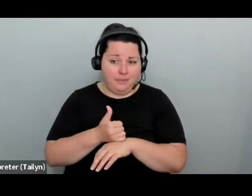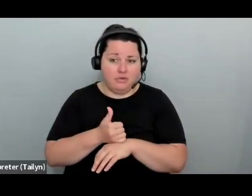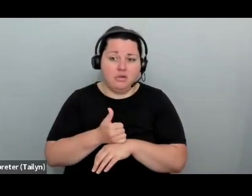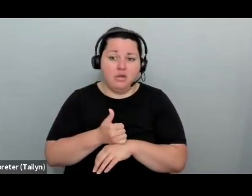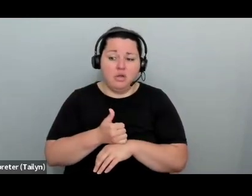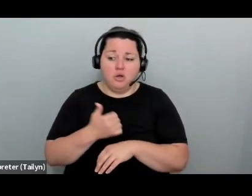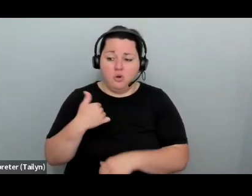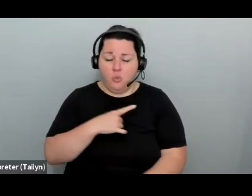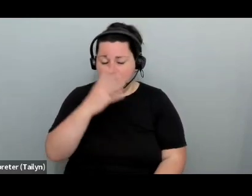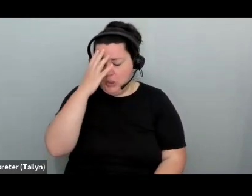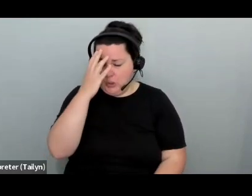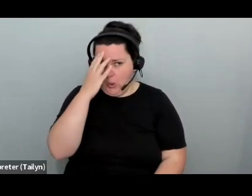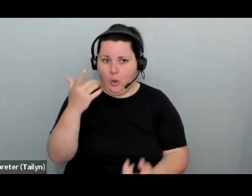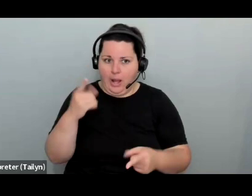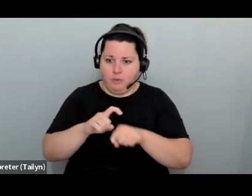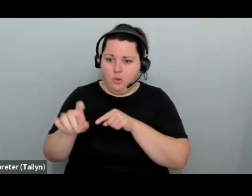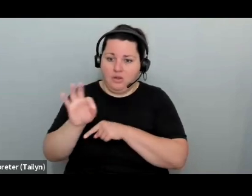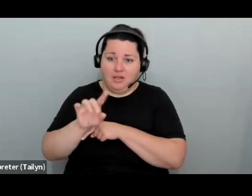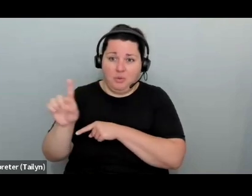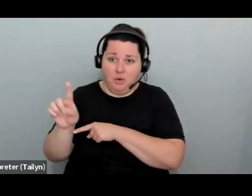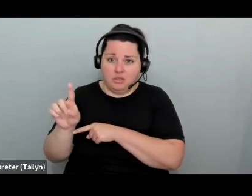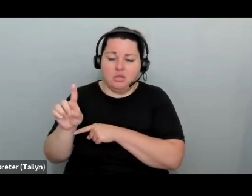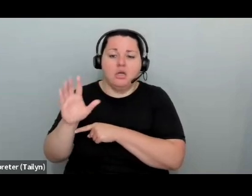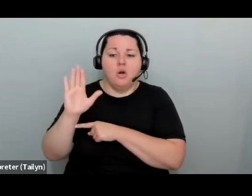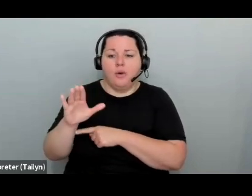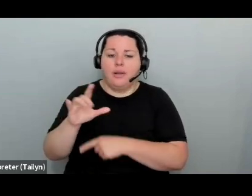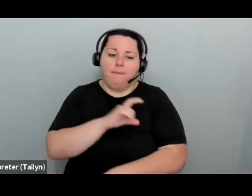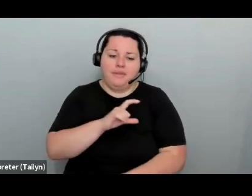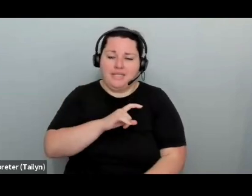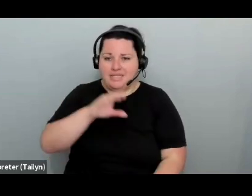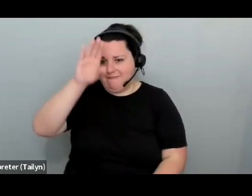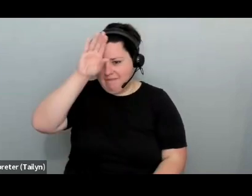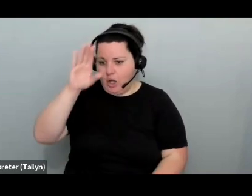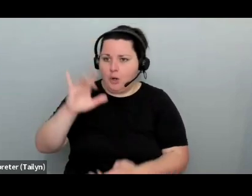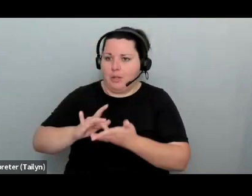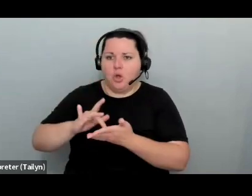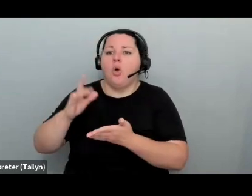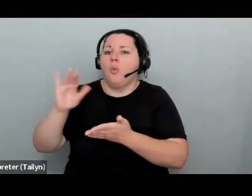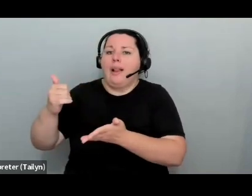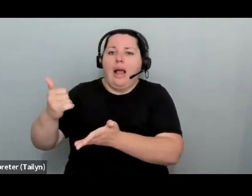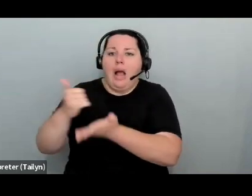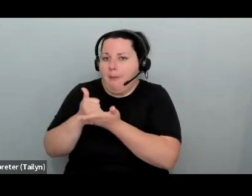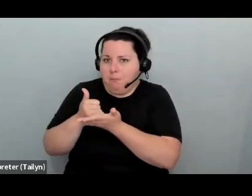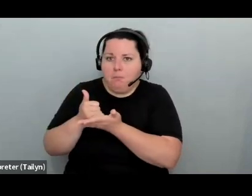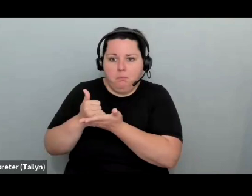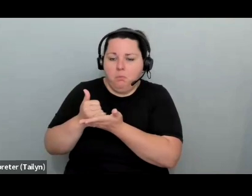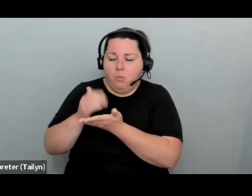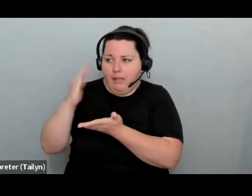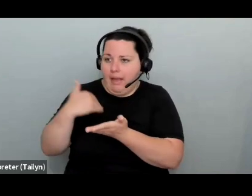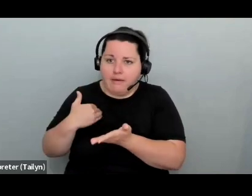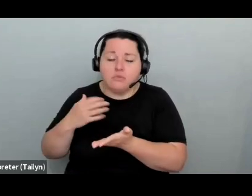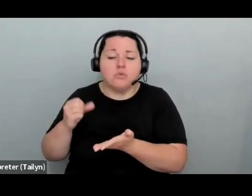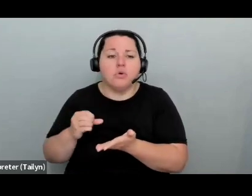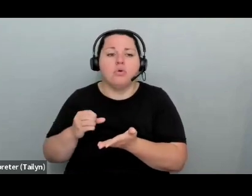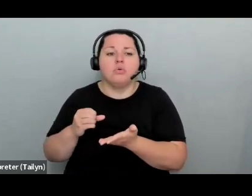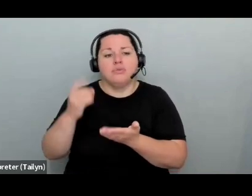all know when you call 911, you're going to get police, fire, or medical, but you're going to get some help from one of those individuals. And so